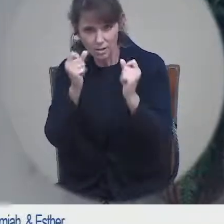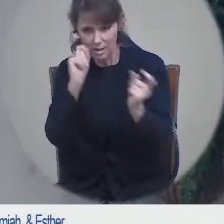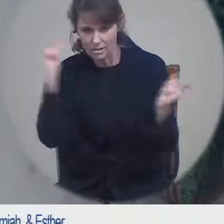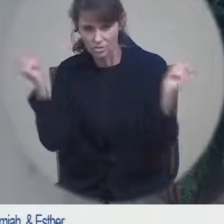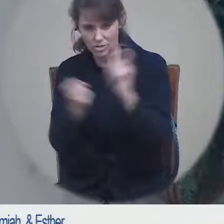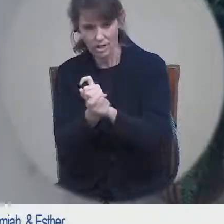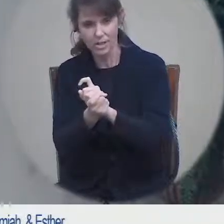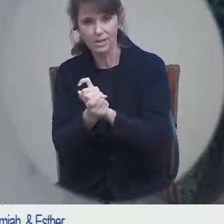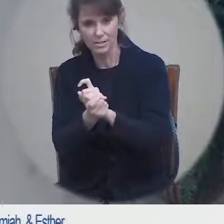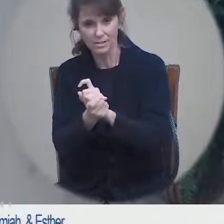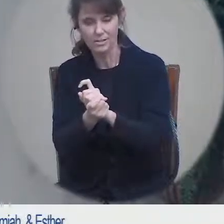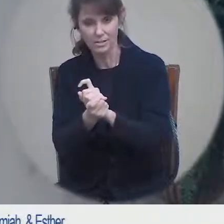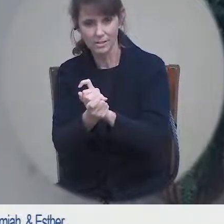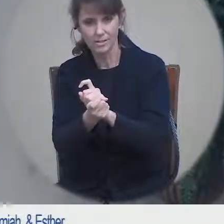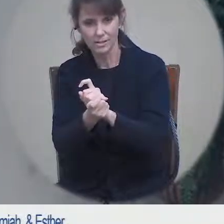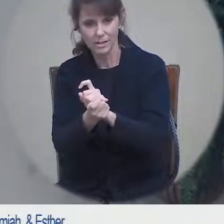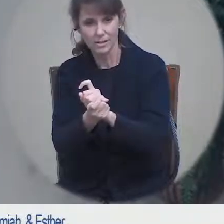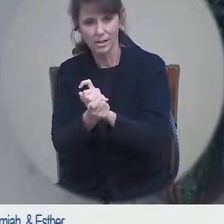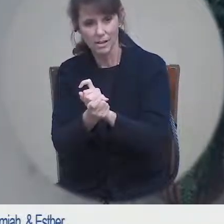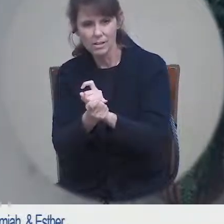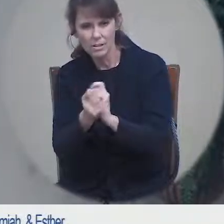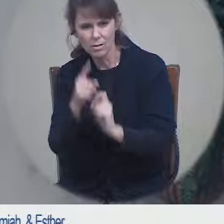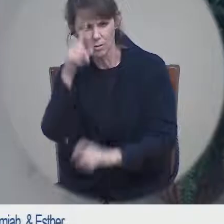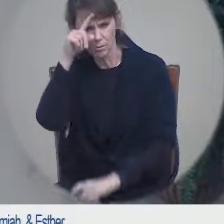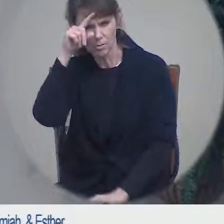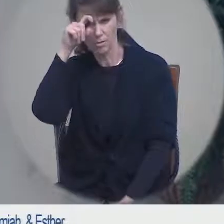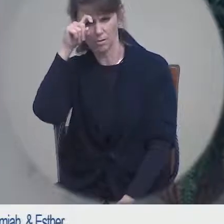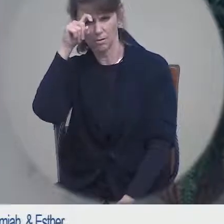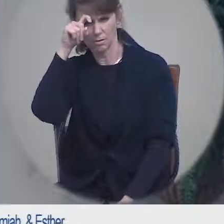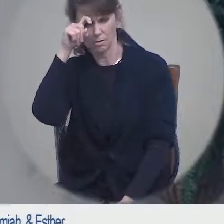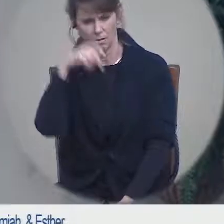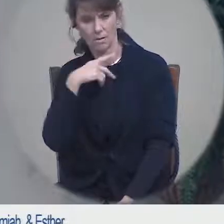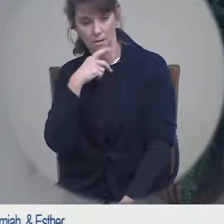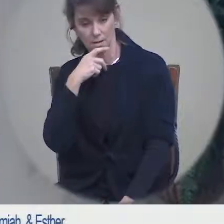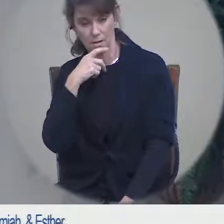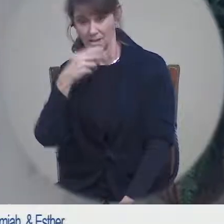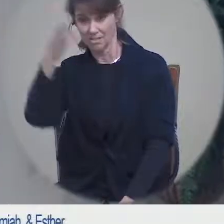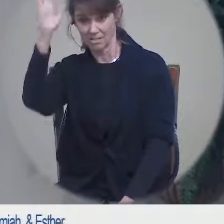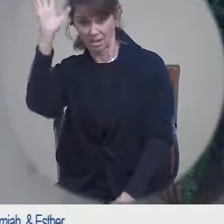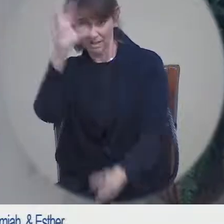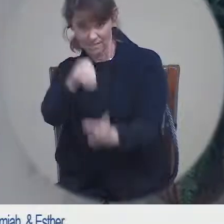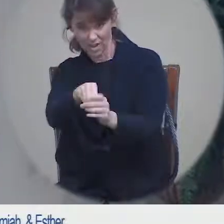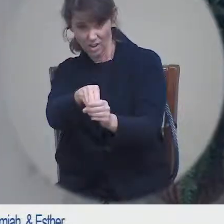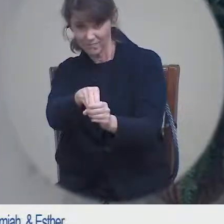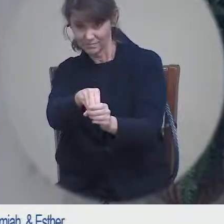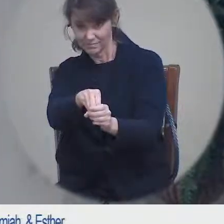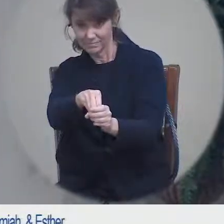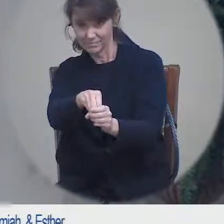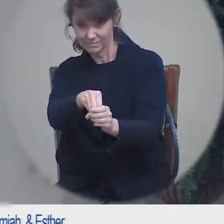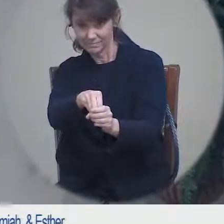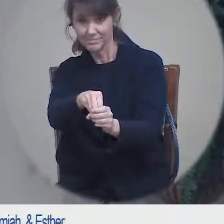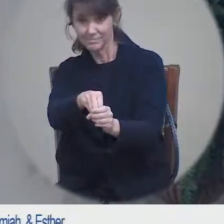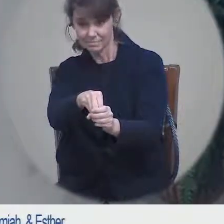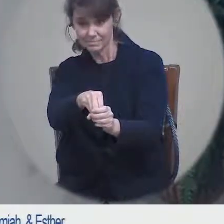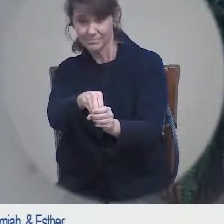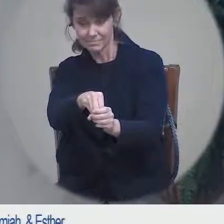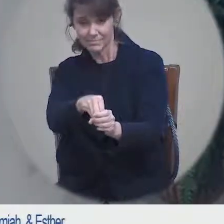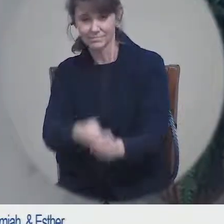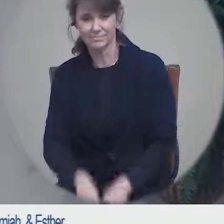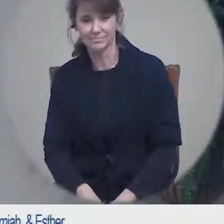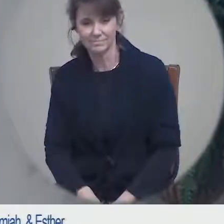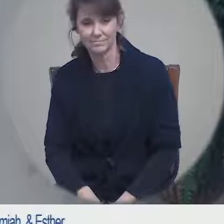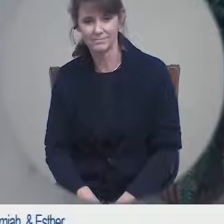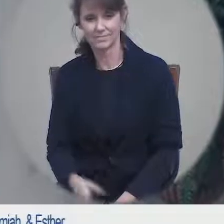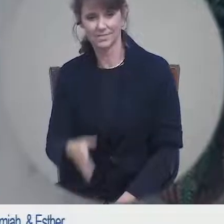hinge, you have to ask the question, well, where's God must be in the picture? Because through just the